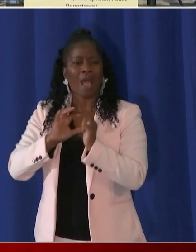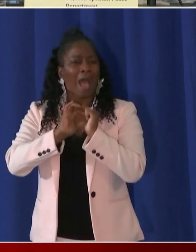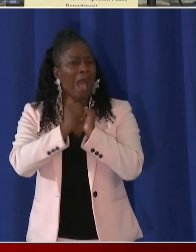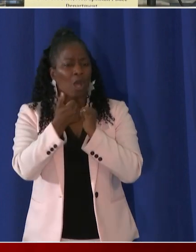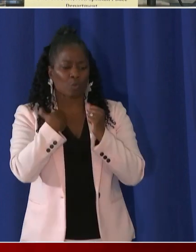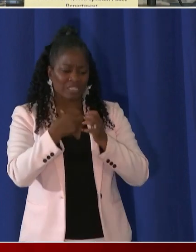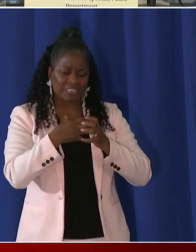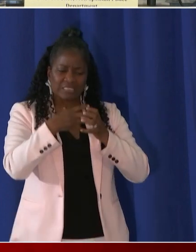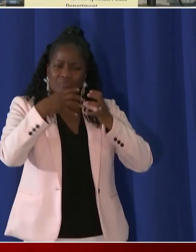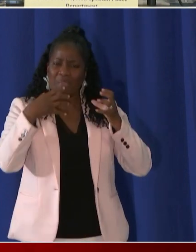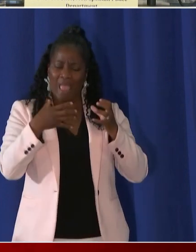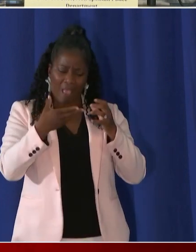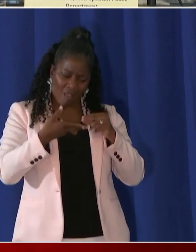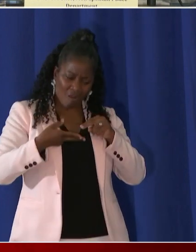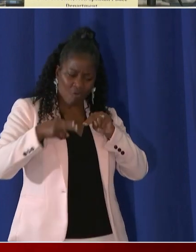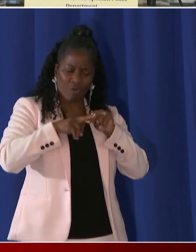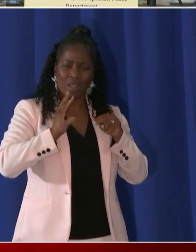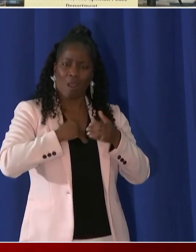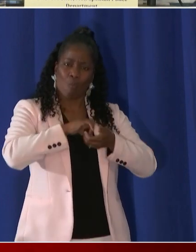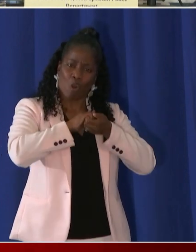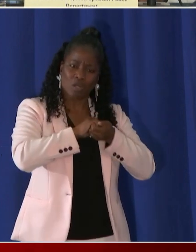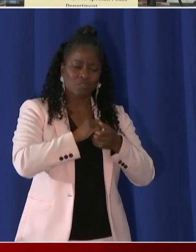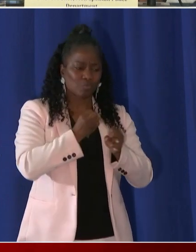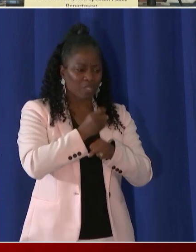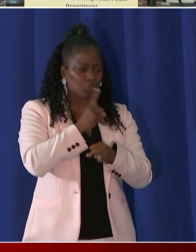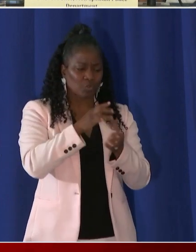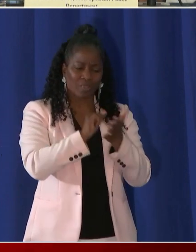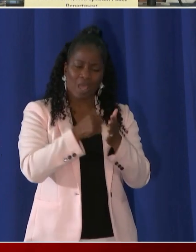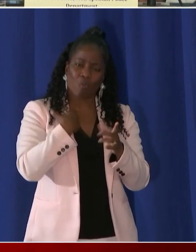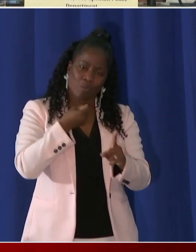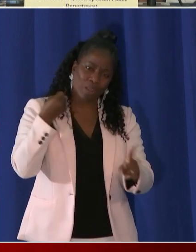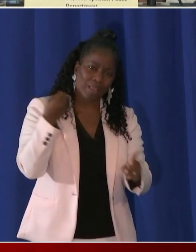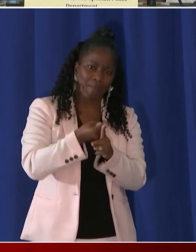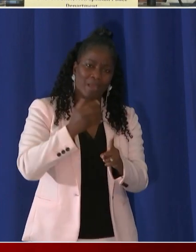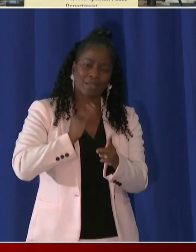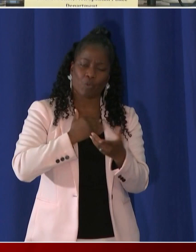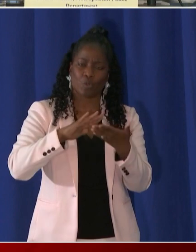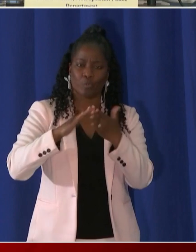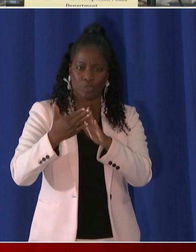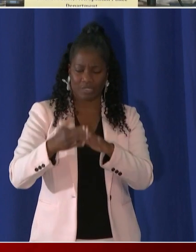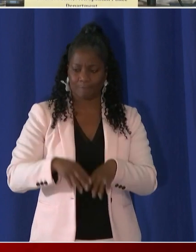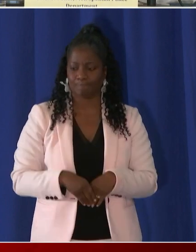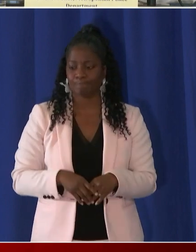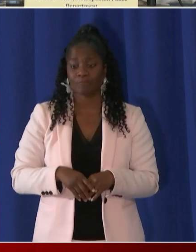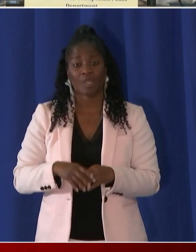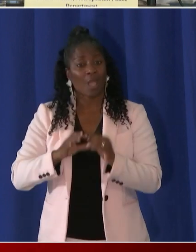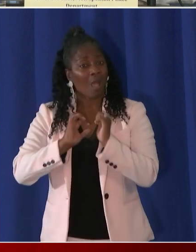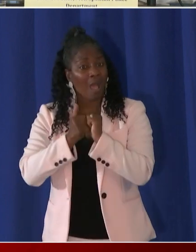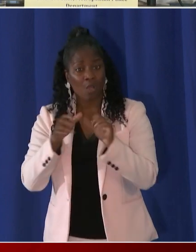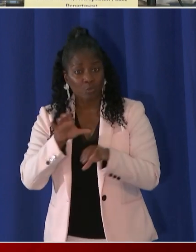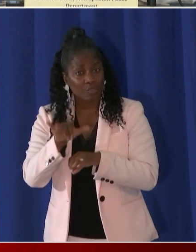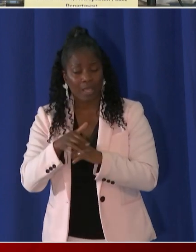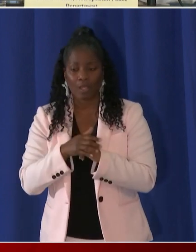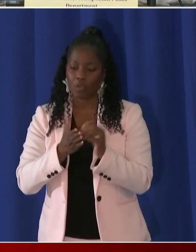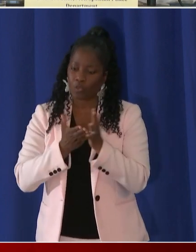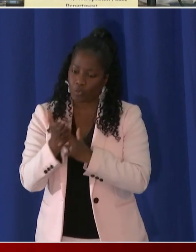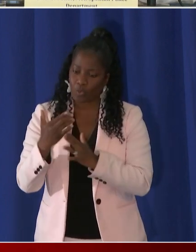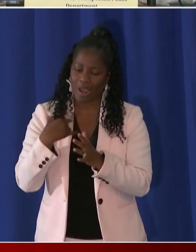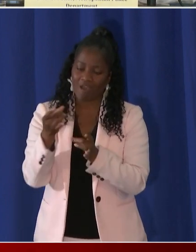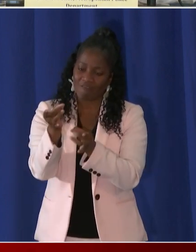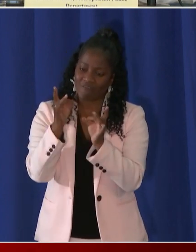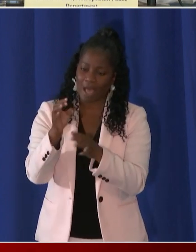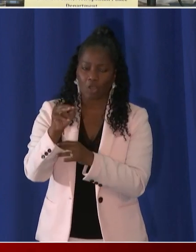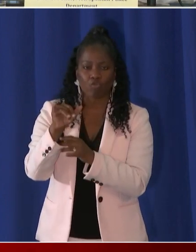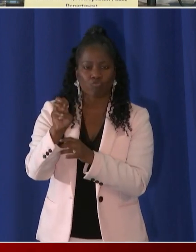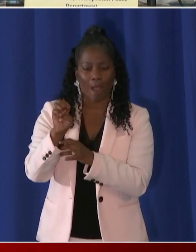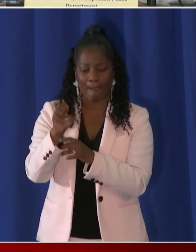on the partnerships that we have to get the most bang for our buck that's going to have impact in community? And the way that we're going to do that is through our violent crime impact